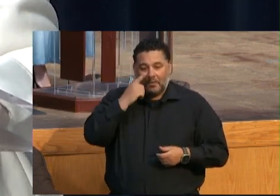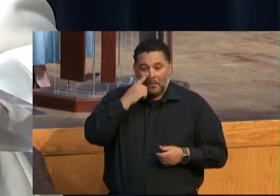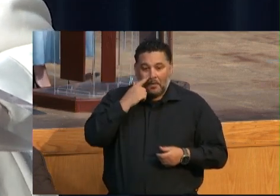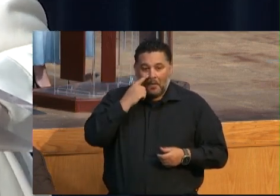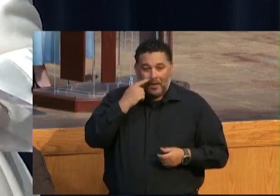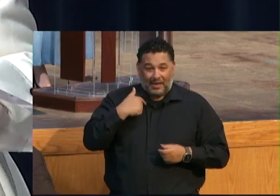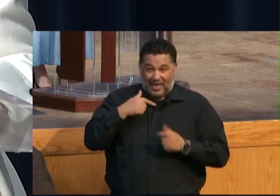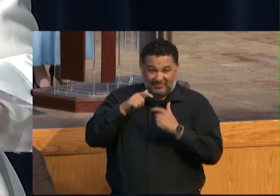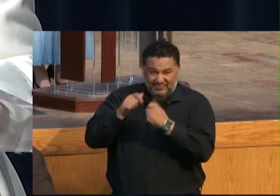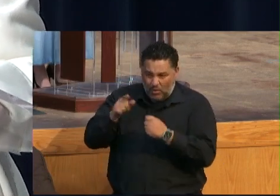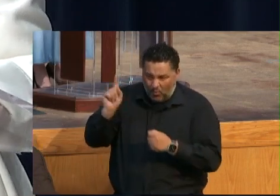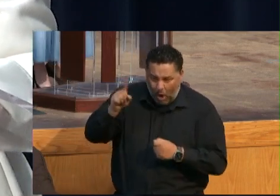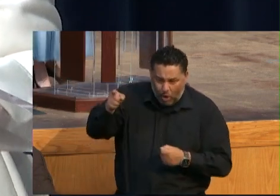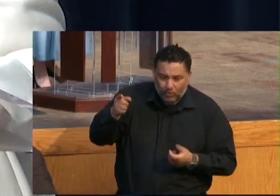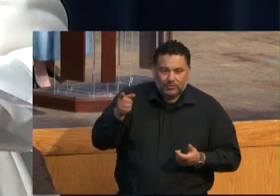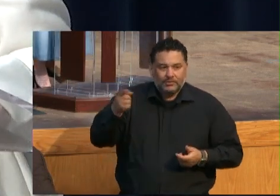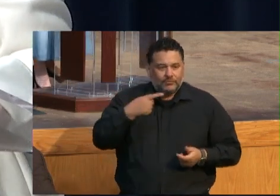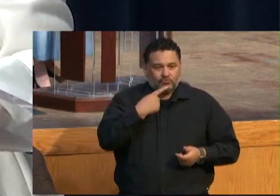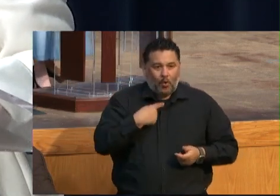still don't know where it was.